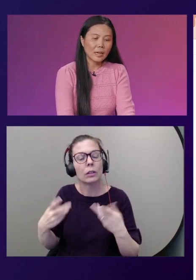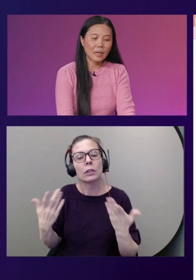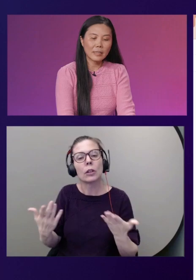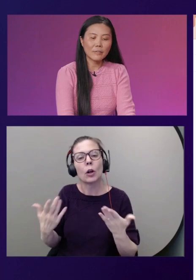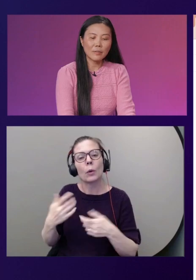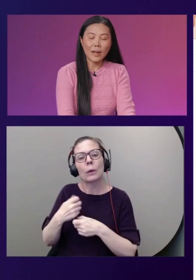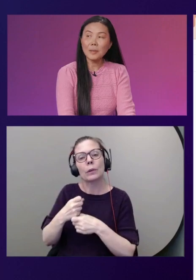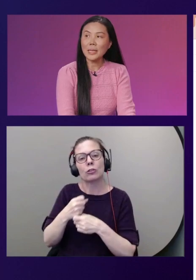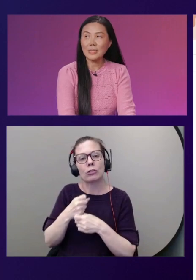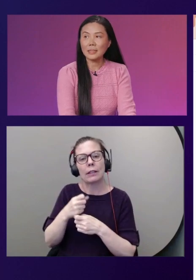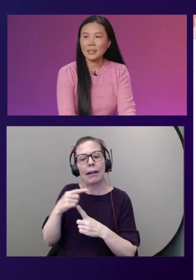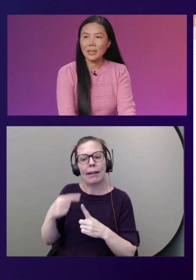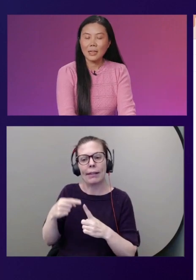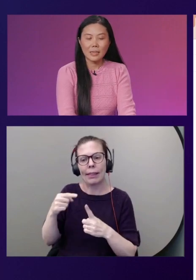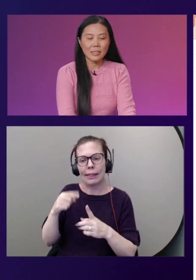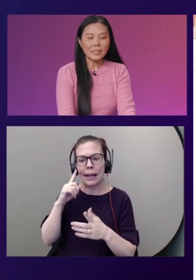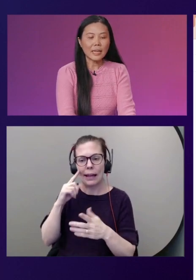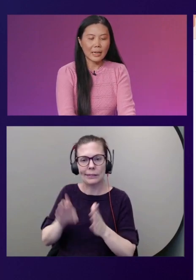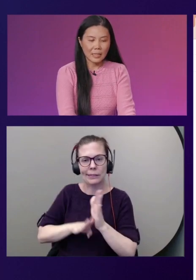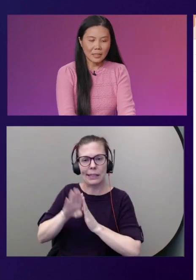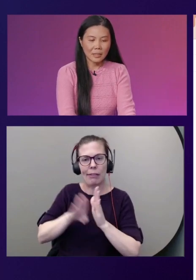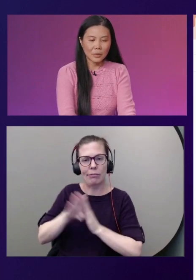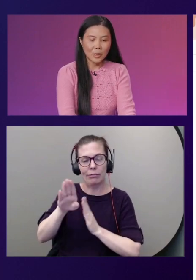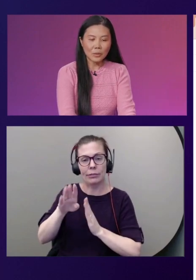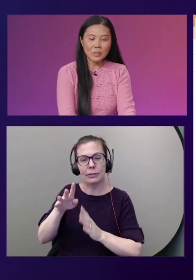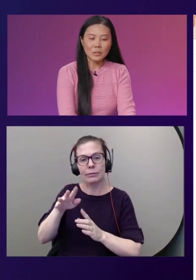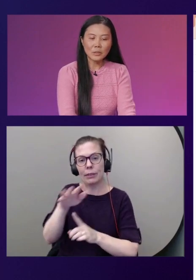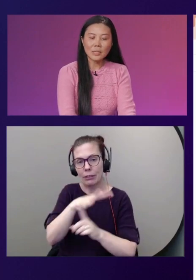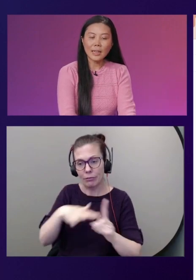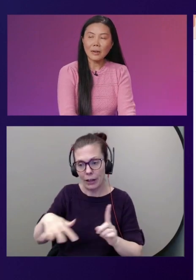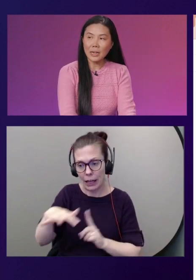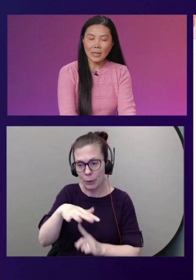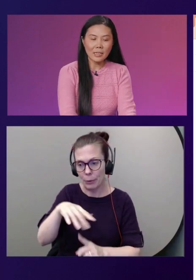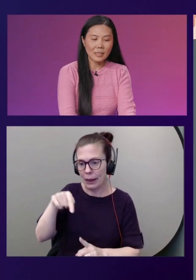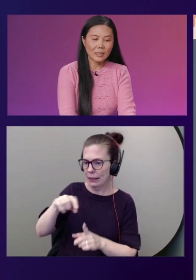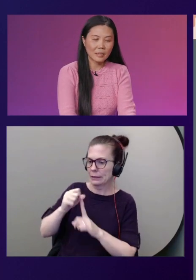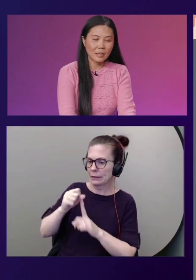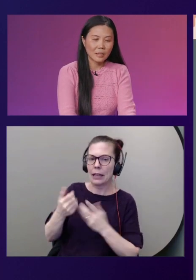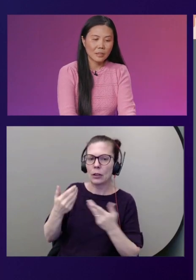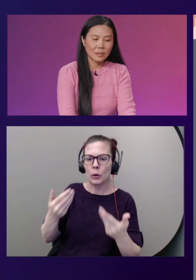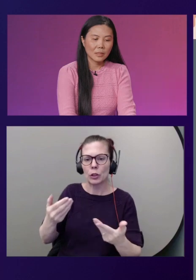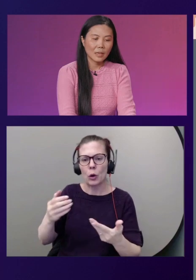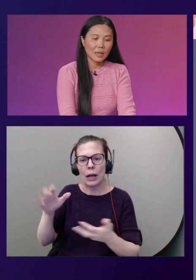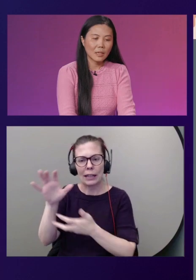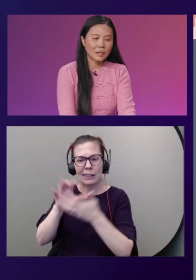the dev environment. In this case, we are going to use Cloud9,